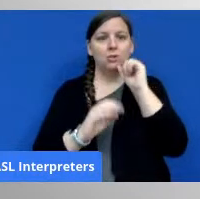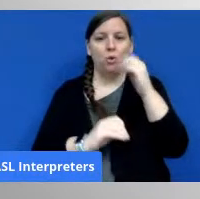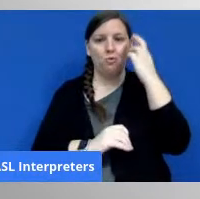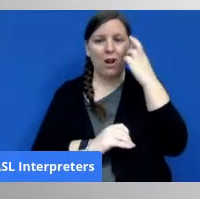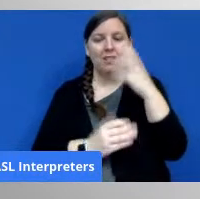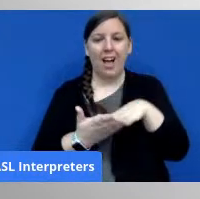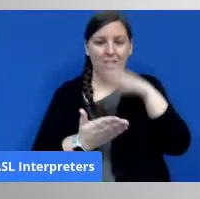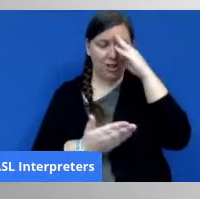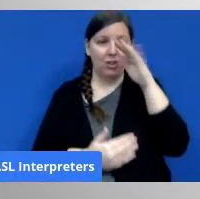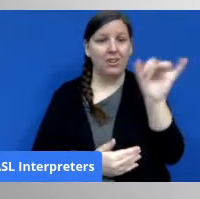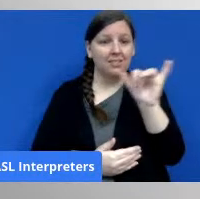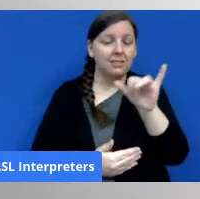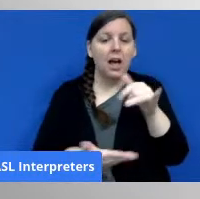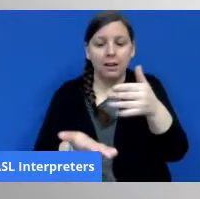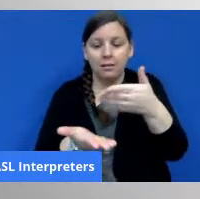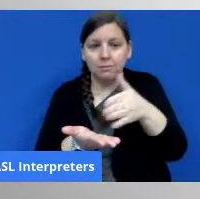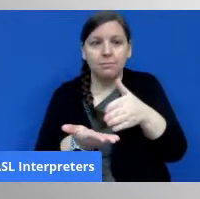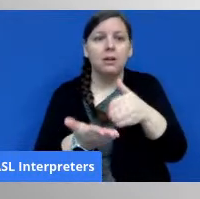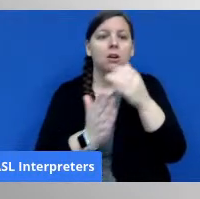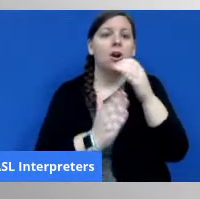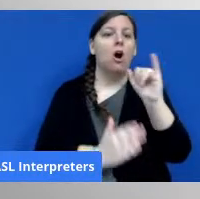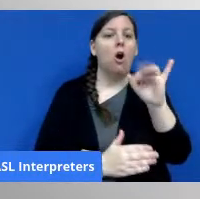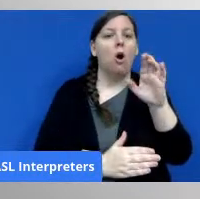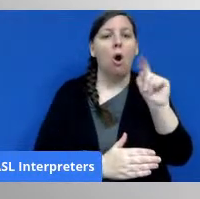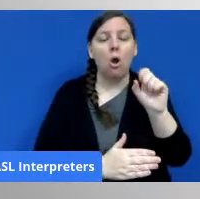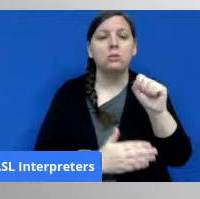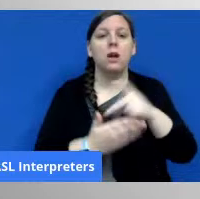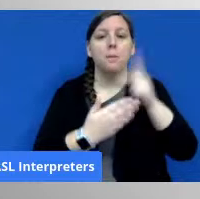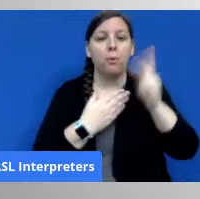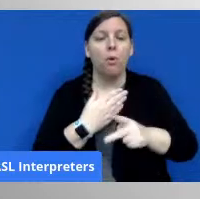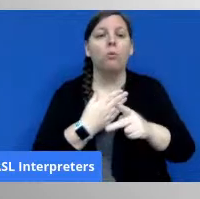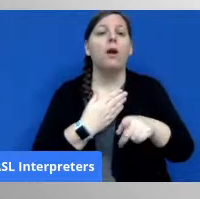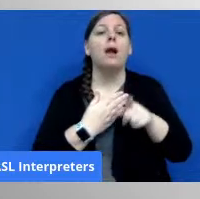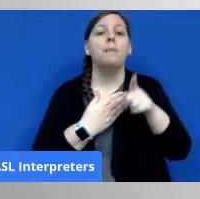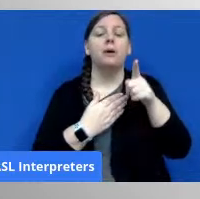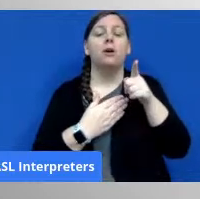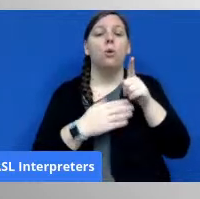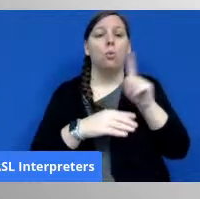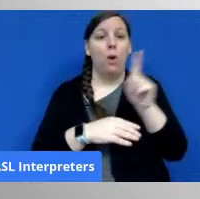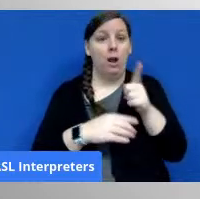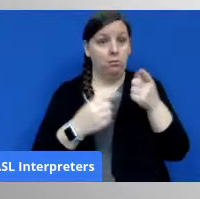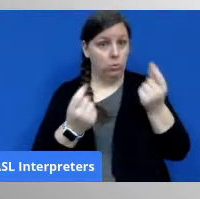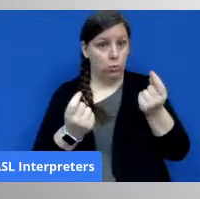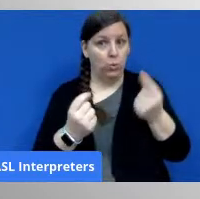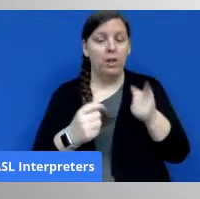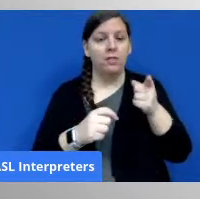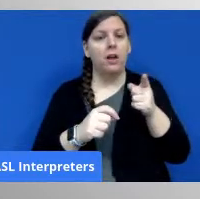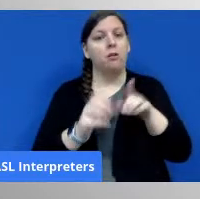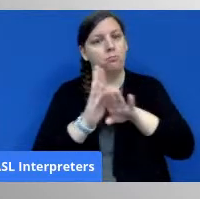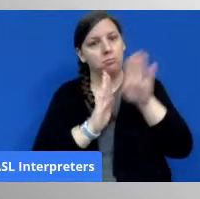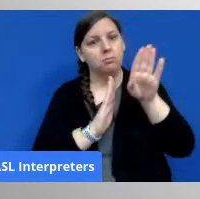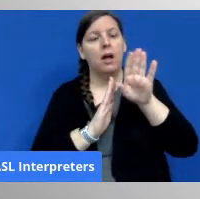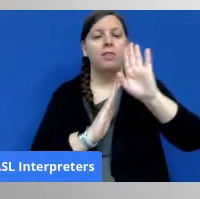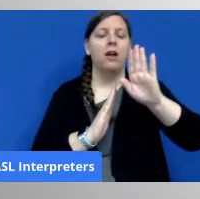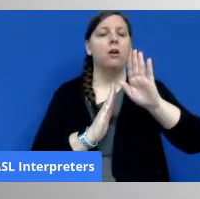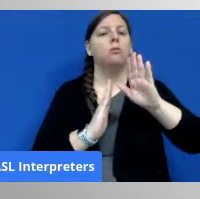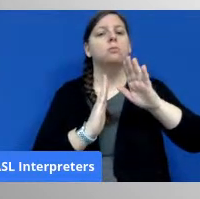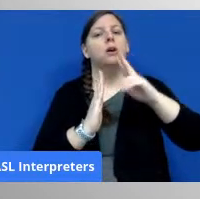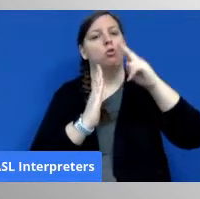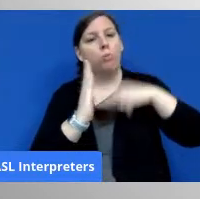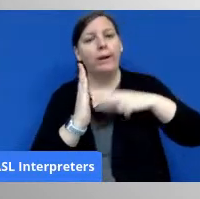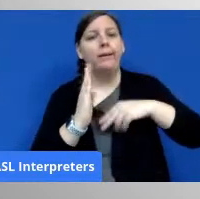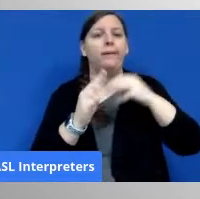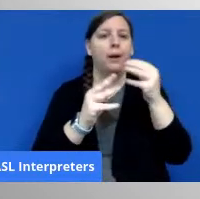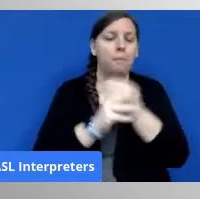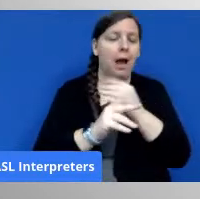their math and reading skills, they're reading recipes, they're measuring things. Or another example might be the yearbook